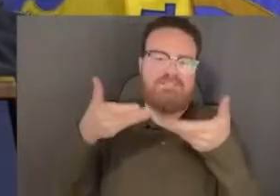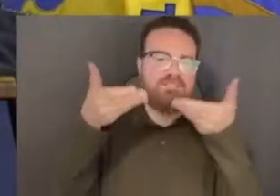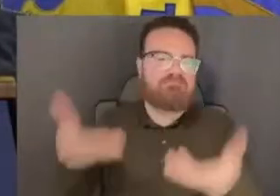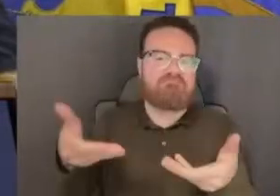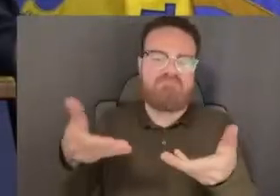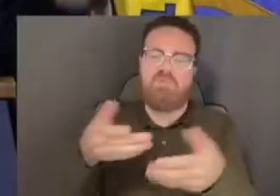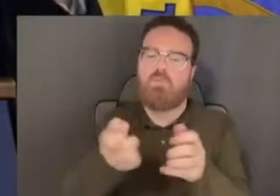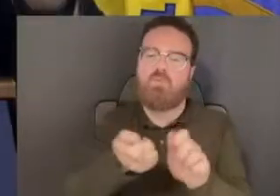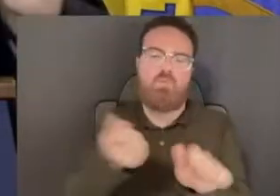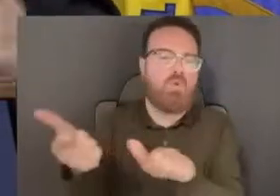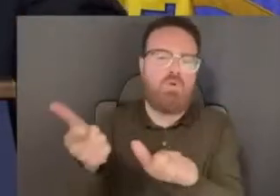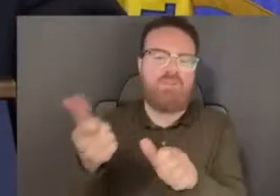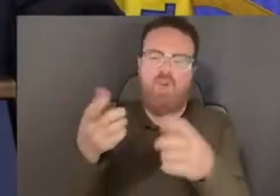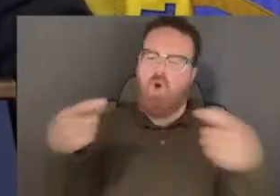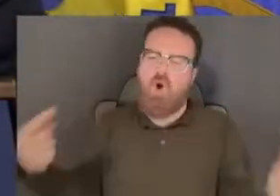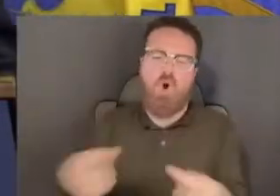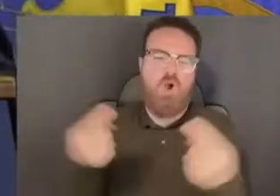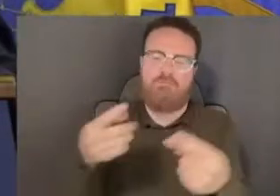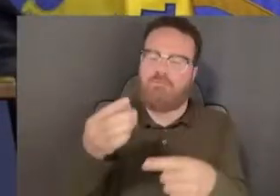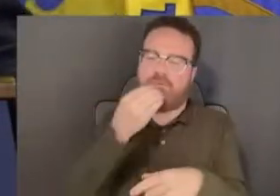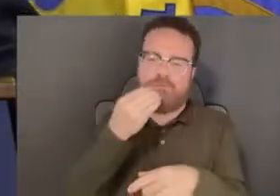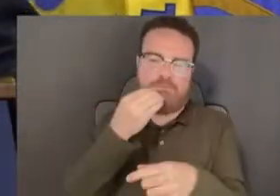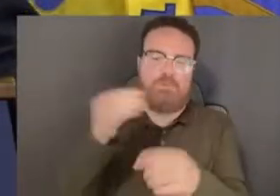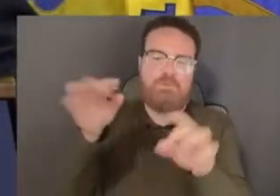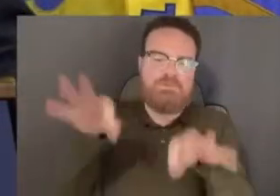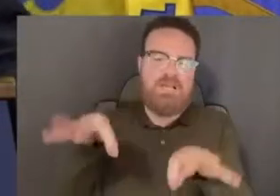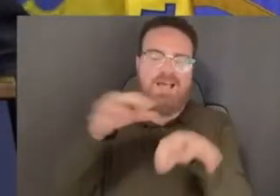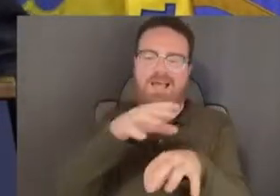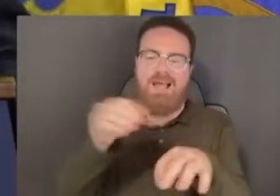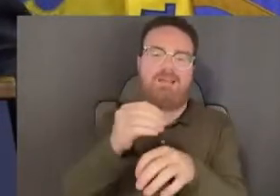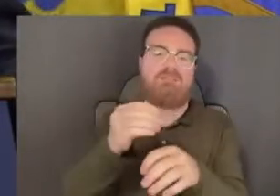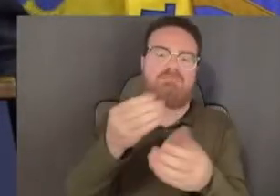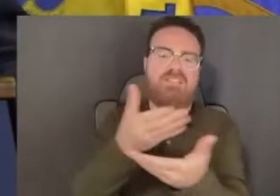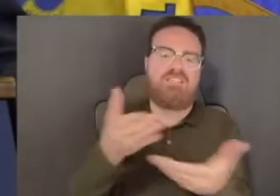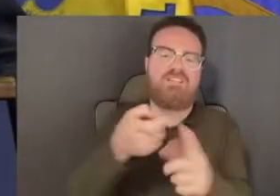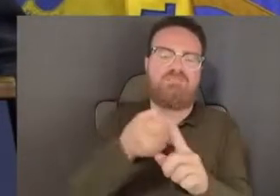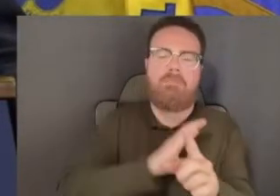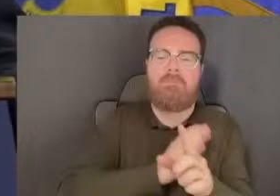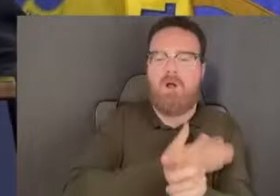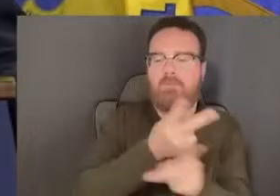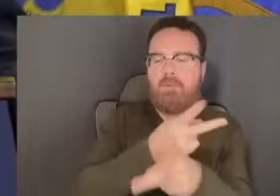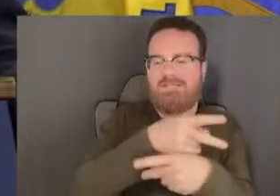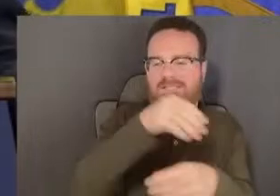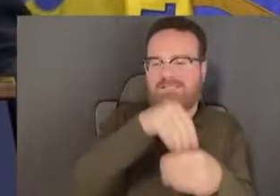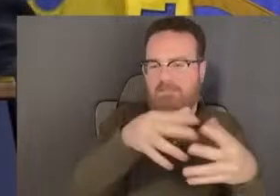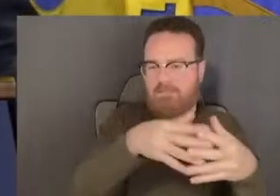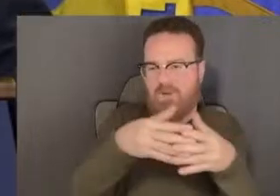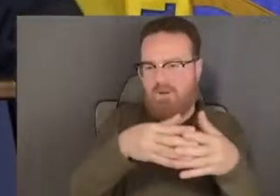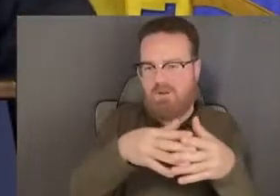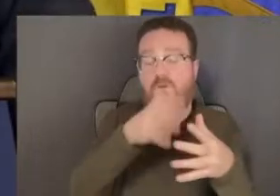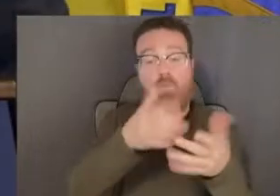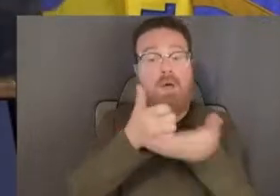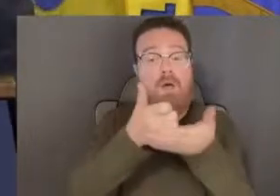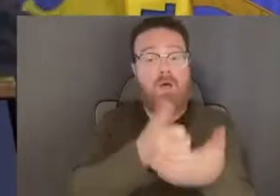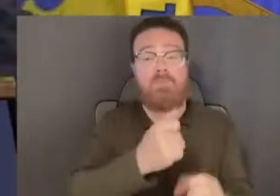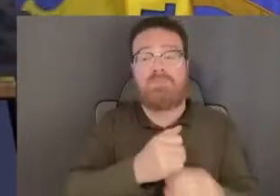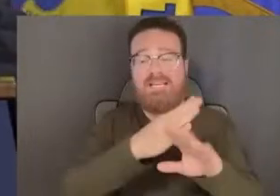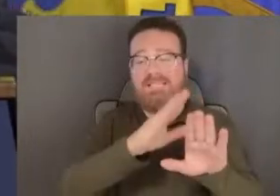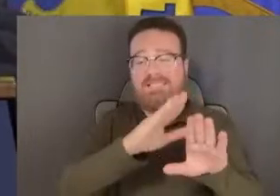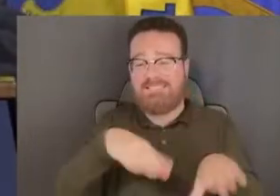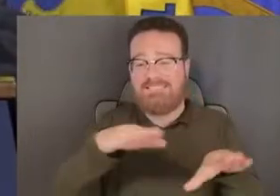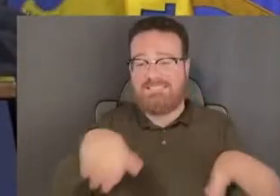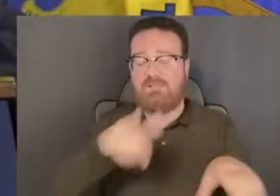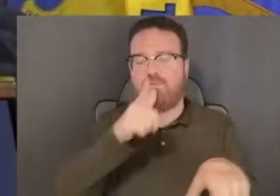the country. I think it's going to protect kids who often fall victim to these processed foods. West Virginia,